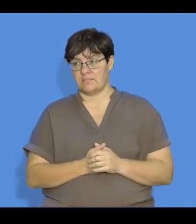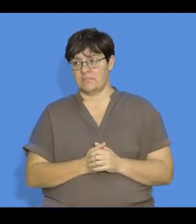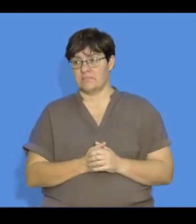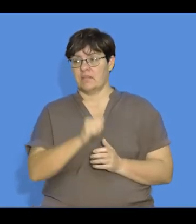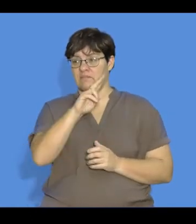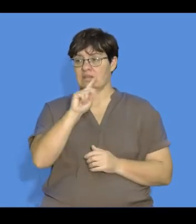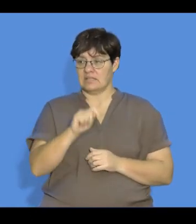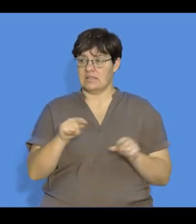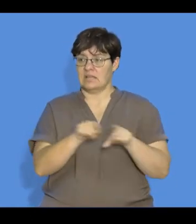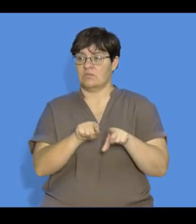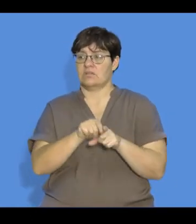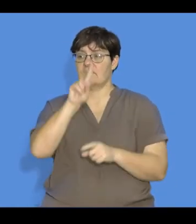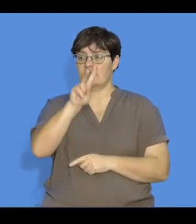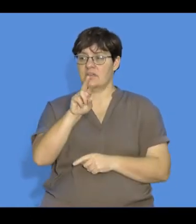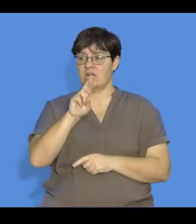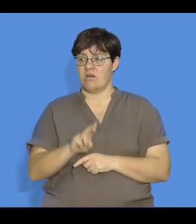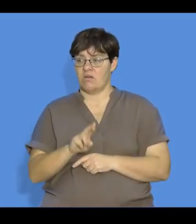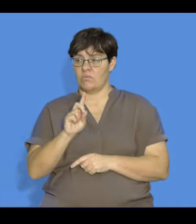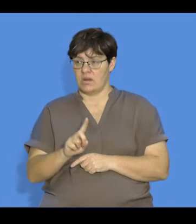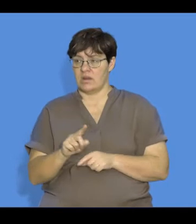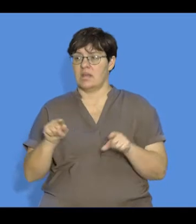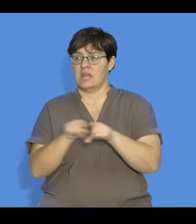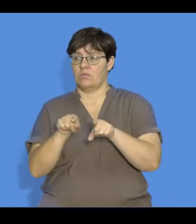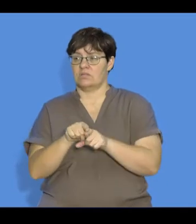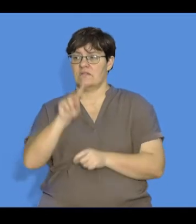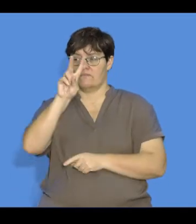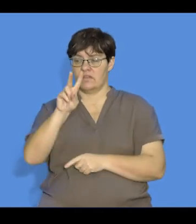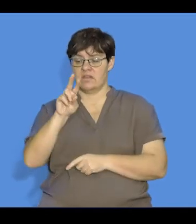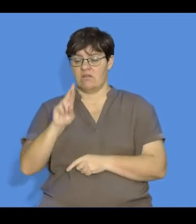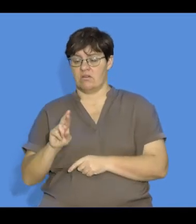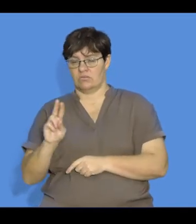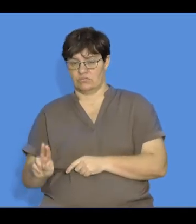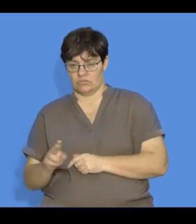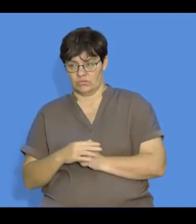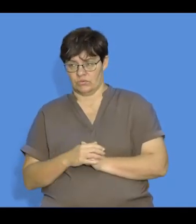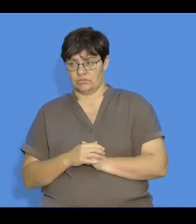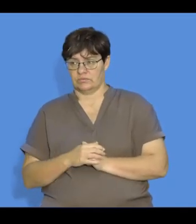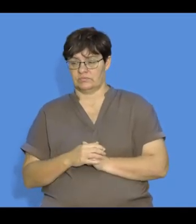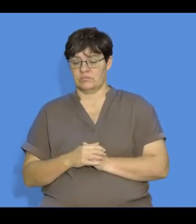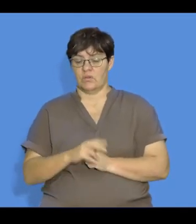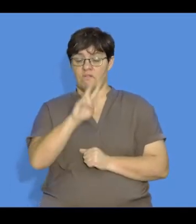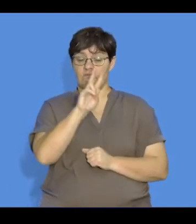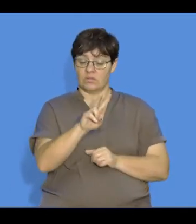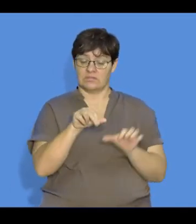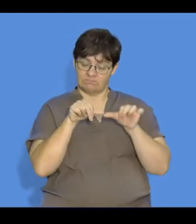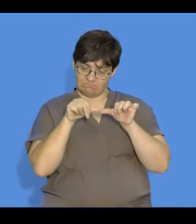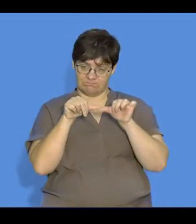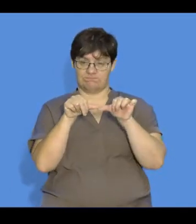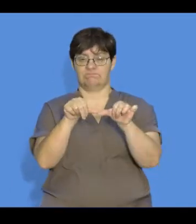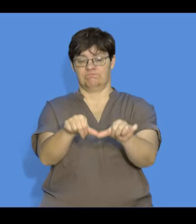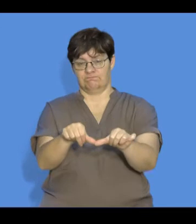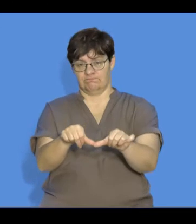equal to voltage across R1, which is also equal to voltage across R2. So